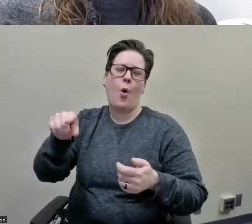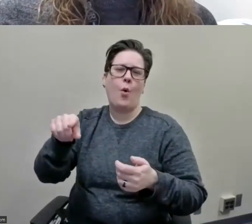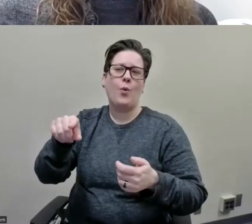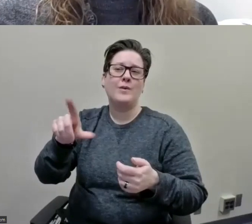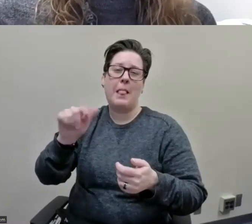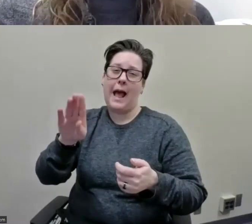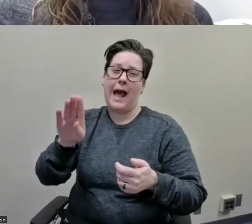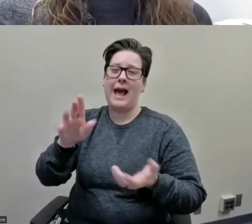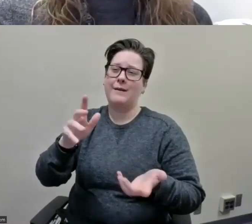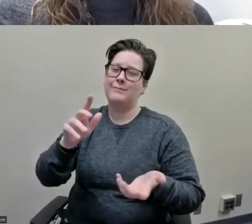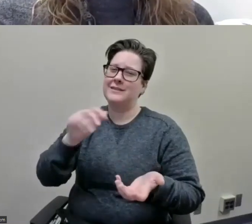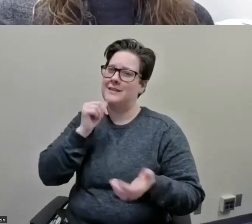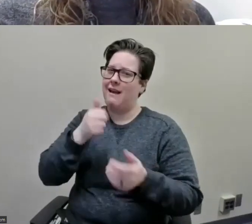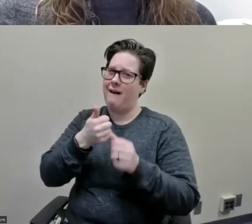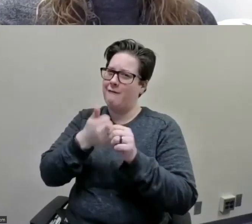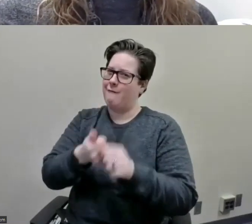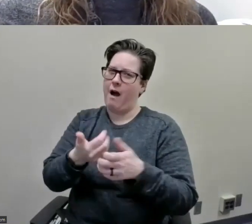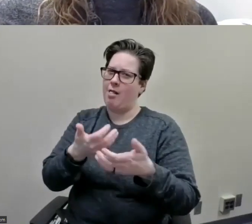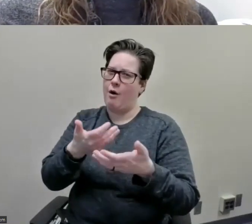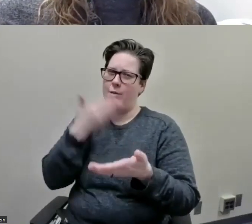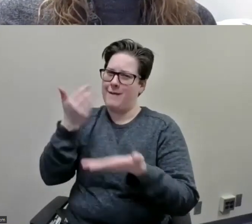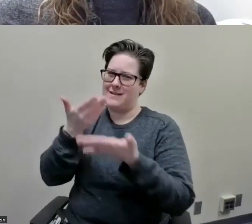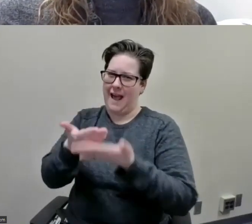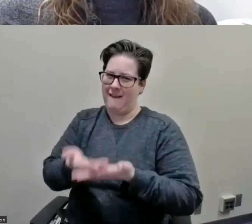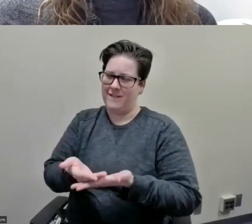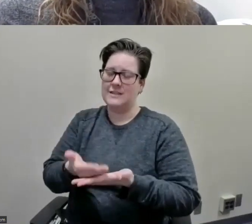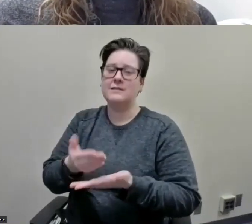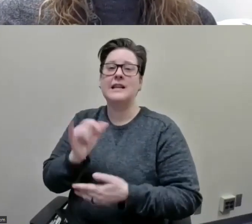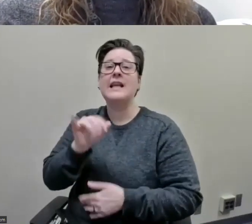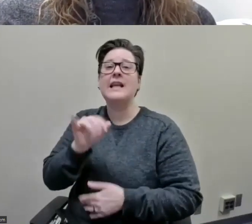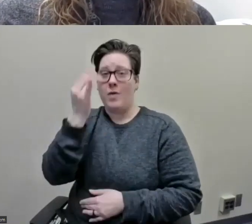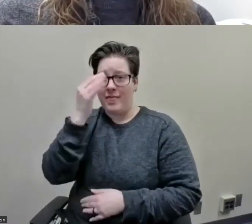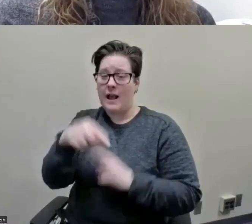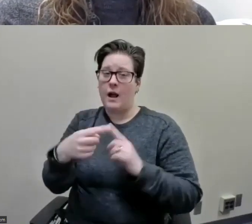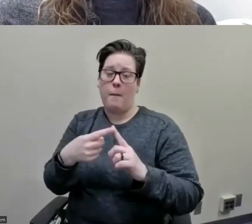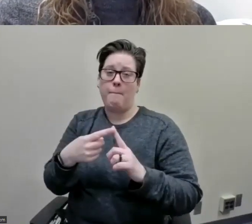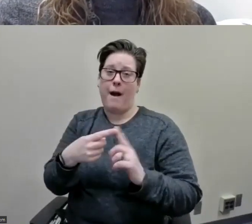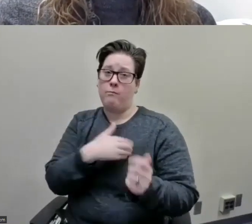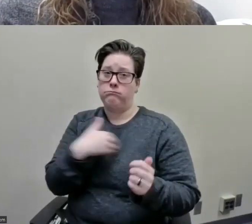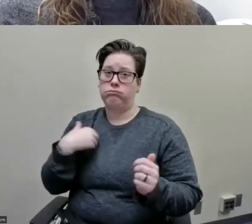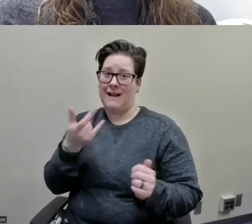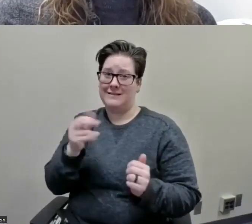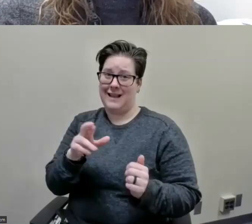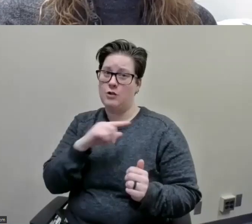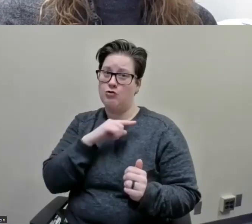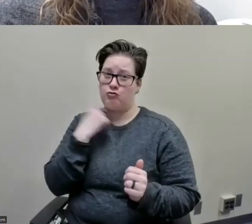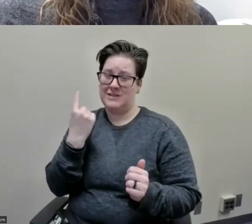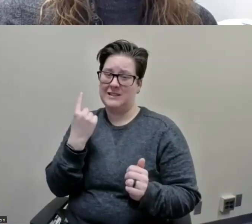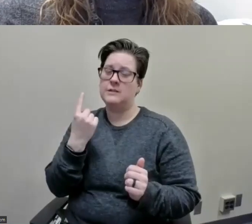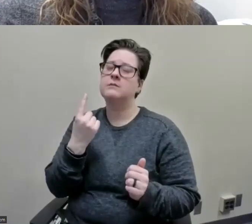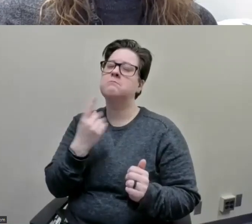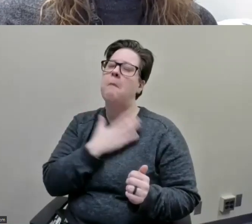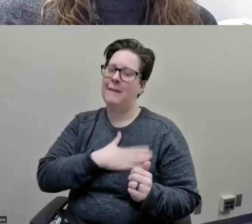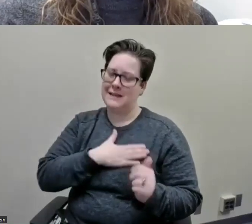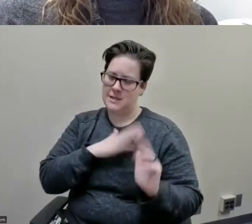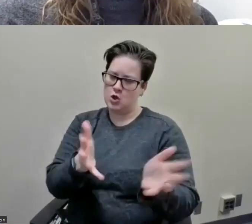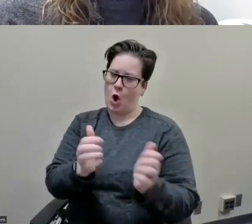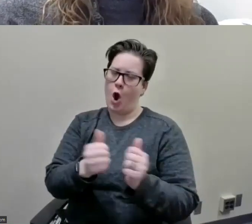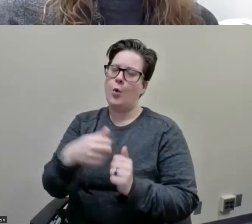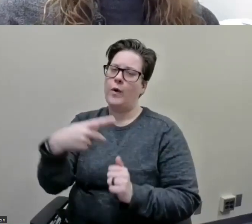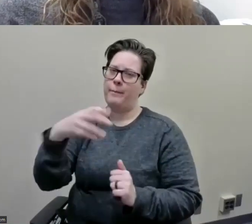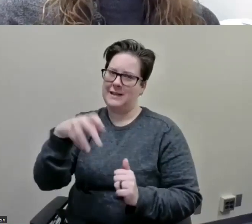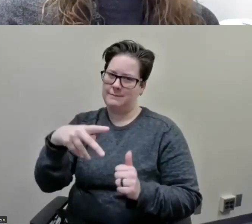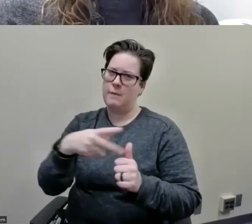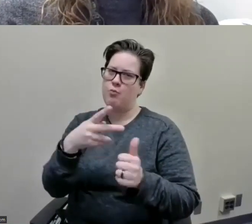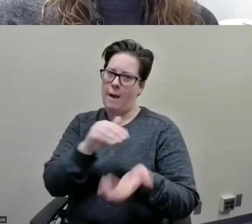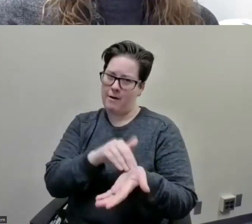evidence-based. I would urge you to actually, if you're thinking about breast cancer risk, I would urge you to talk to your primary care provider or